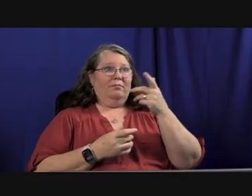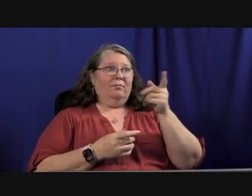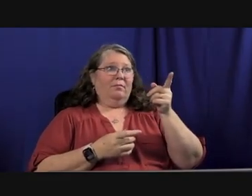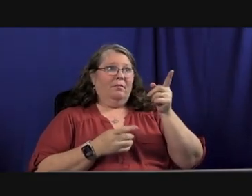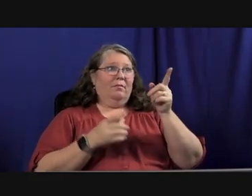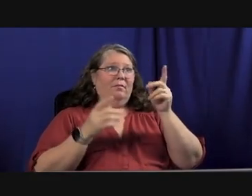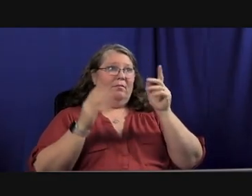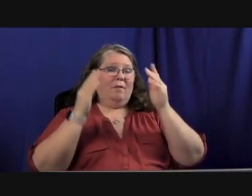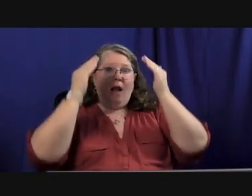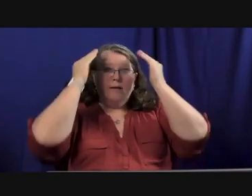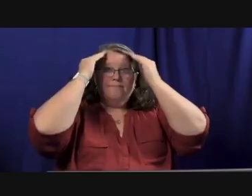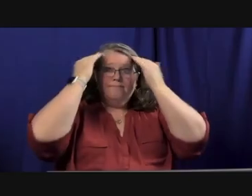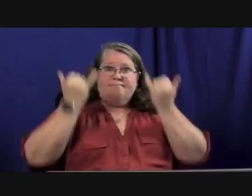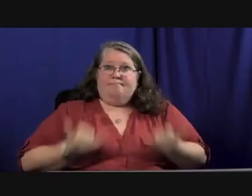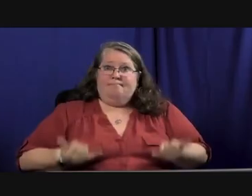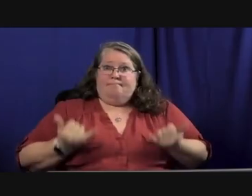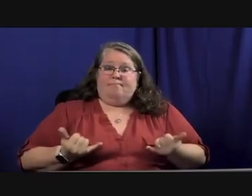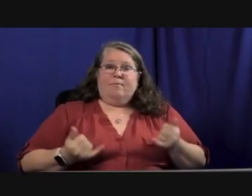the